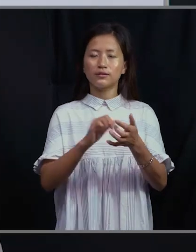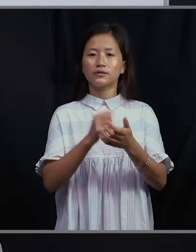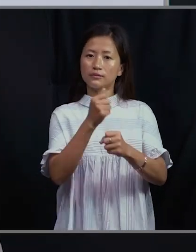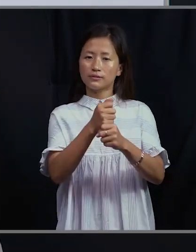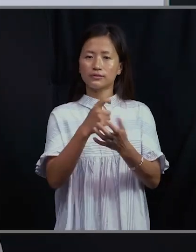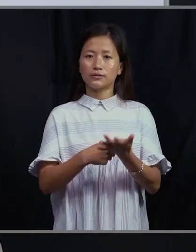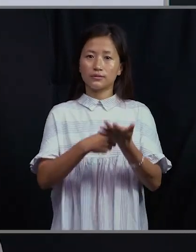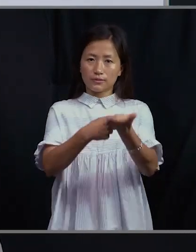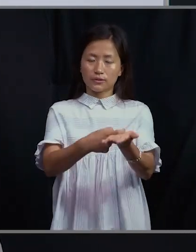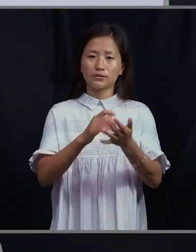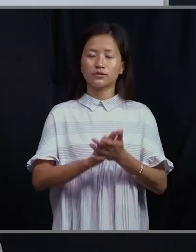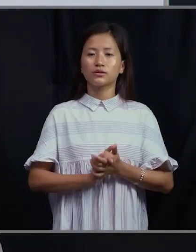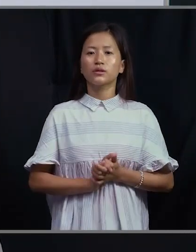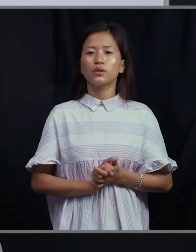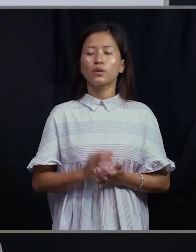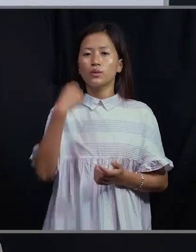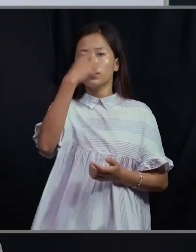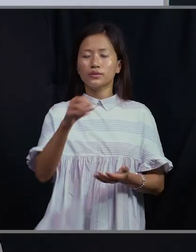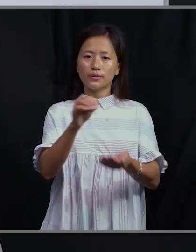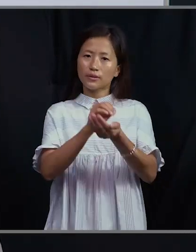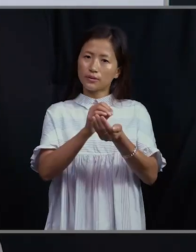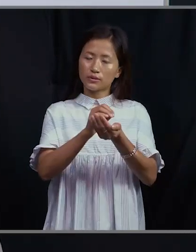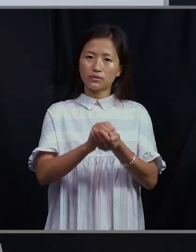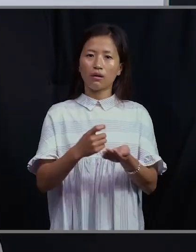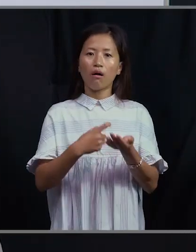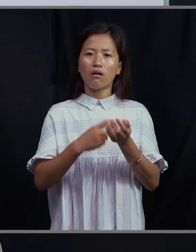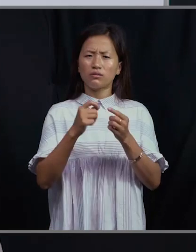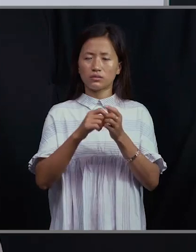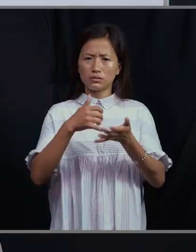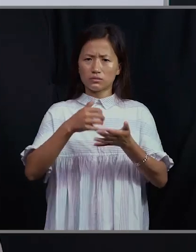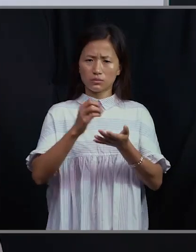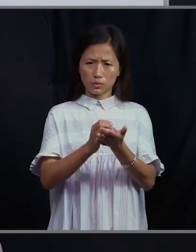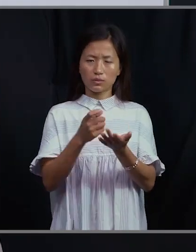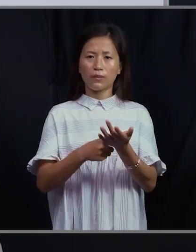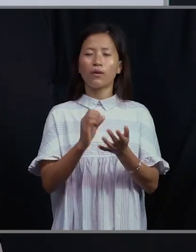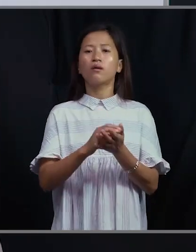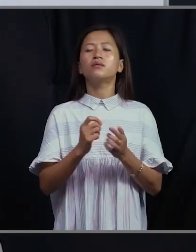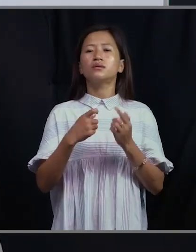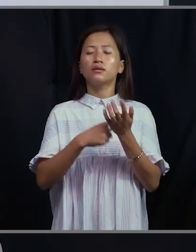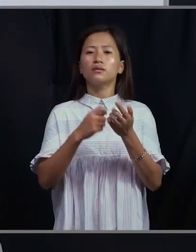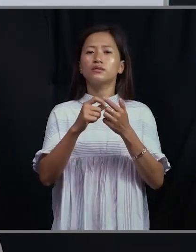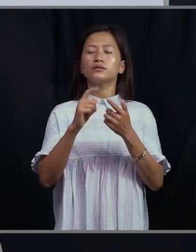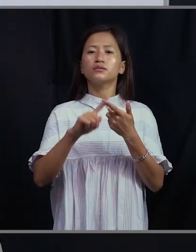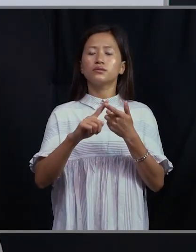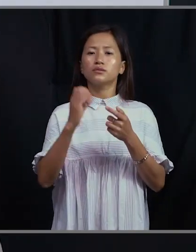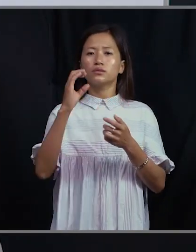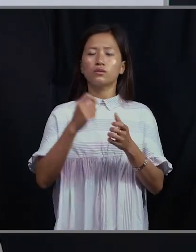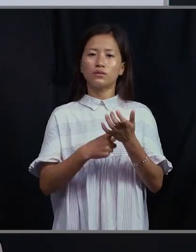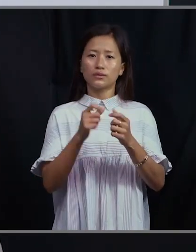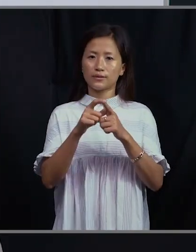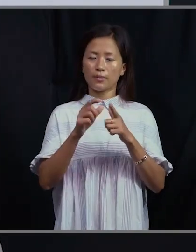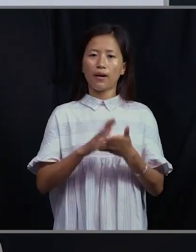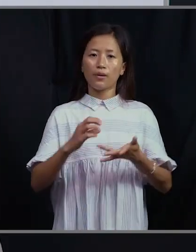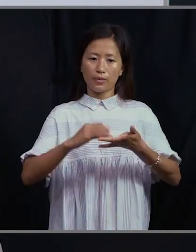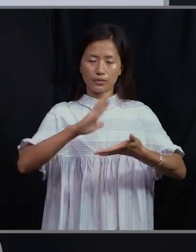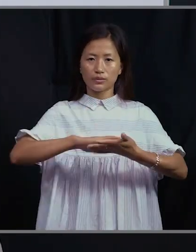is the registerer, and then he keeps the record, or maybe he maintains the proper record of the marriages.